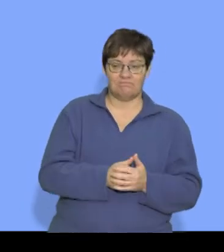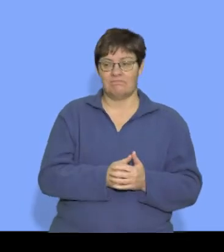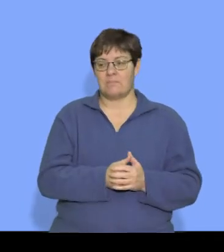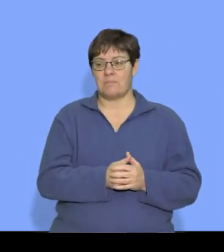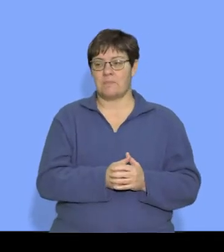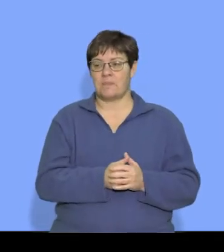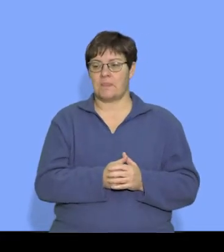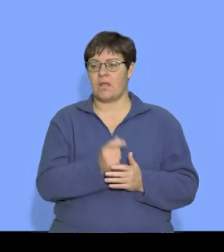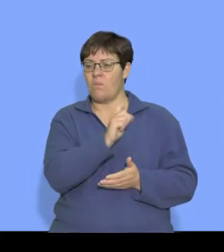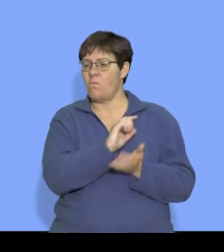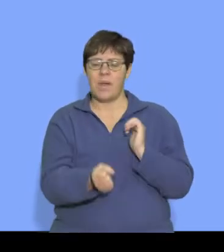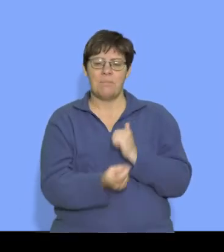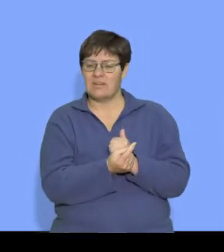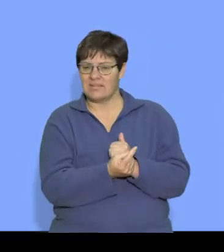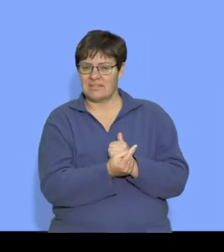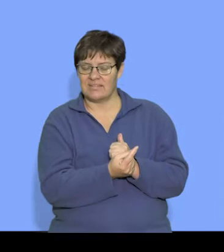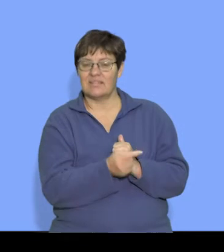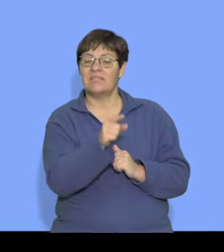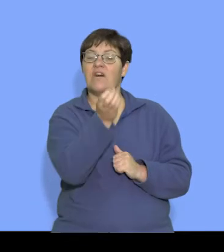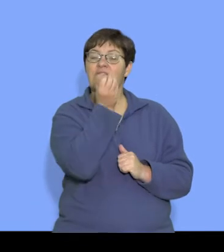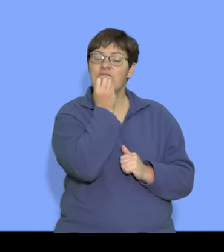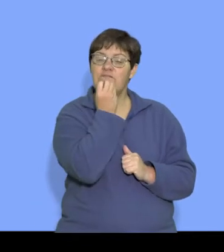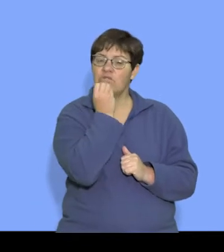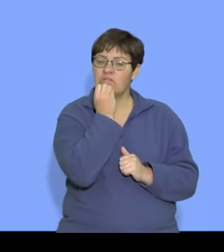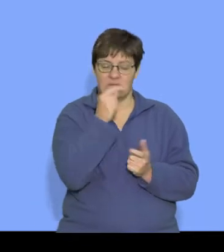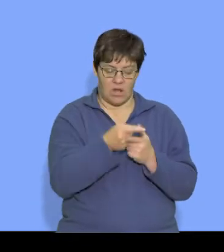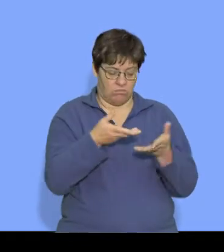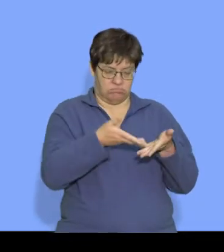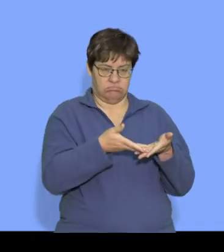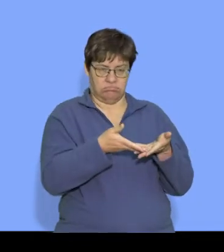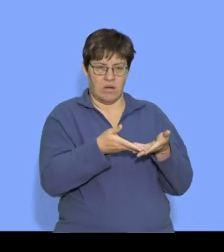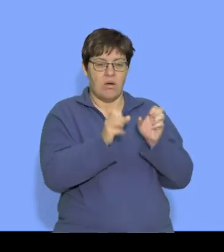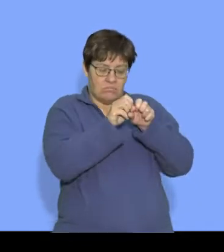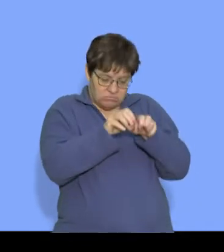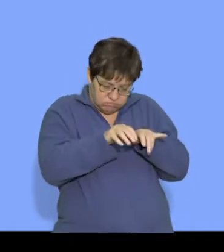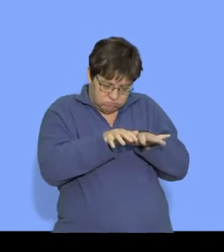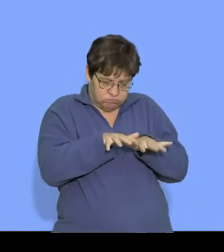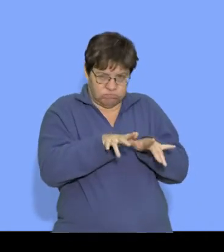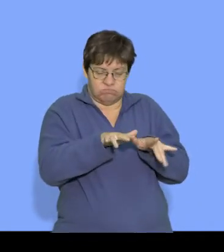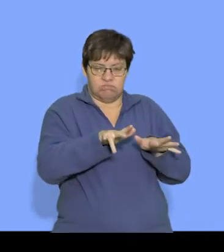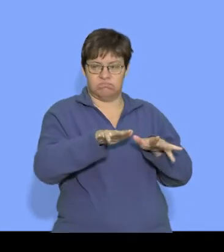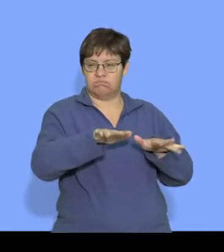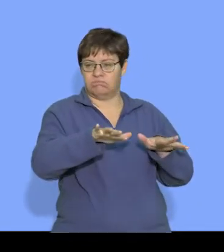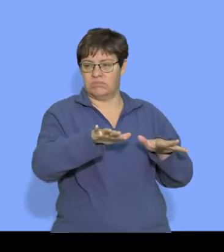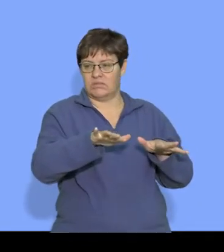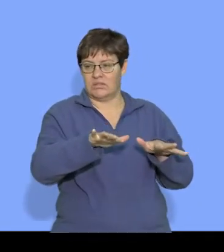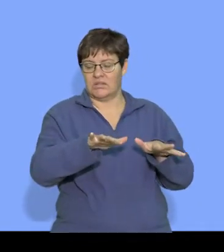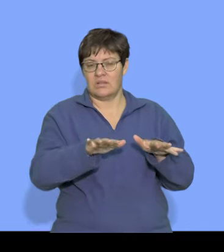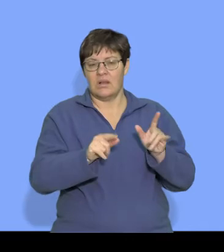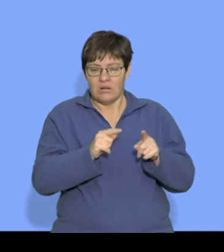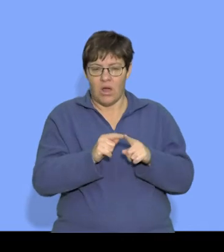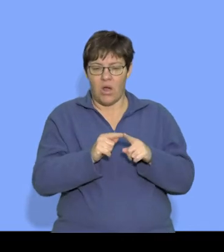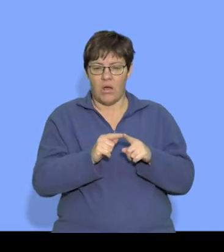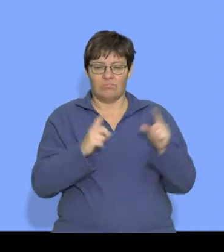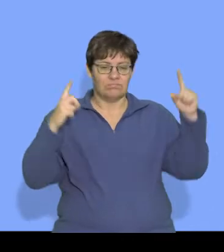after that would be what happens. That food or those nutrients are assimilated, meaning they are taken and put